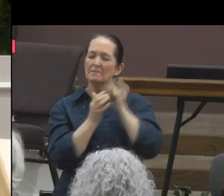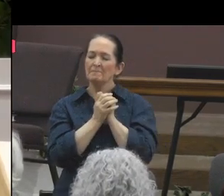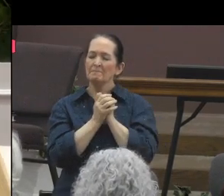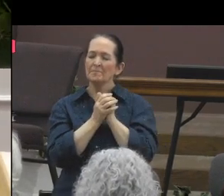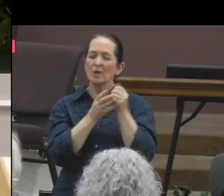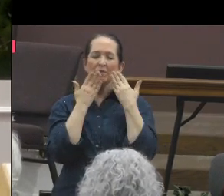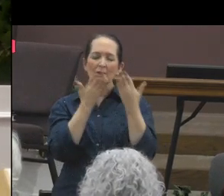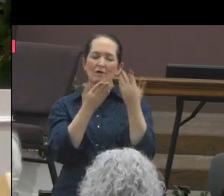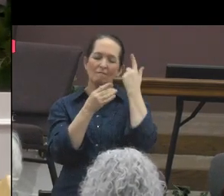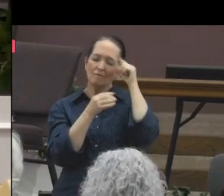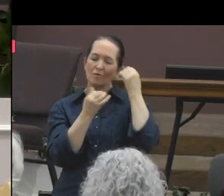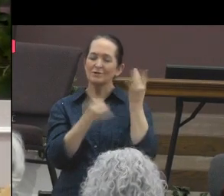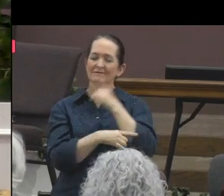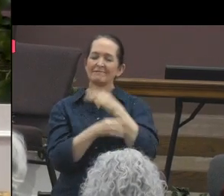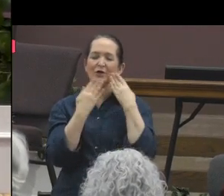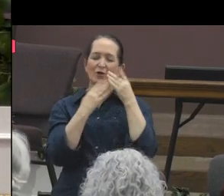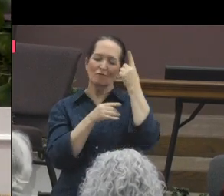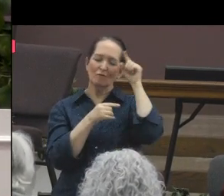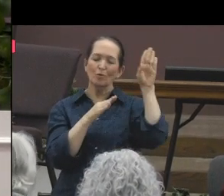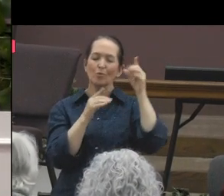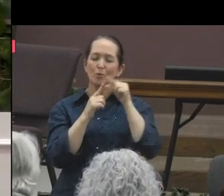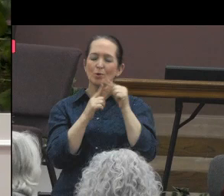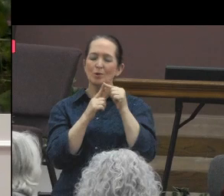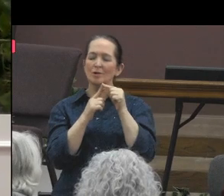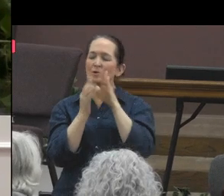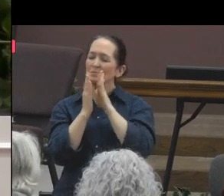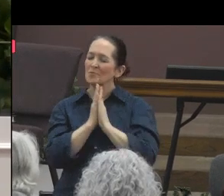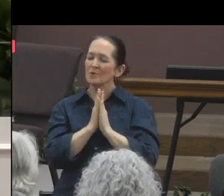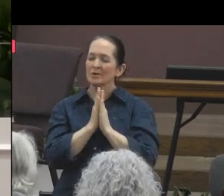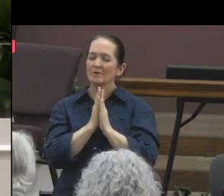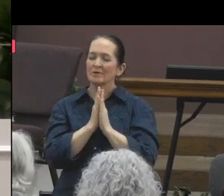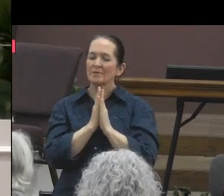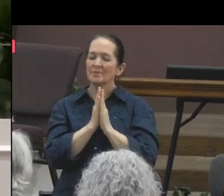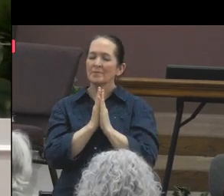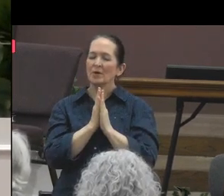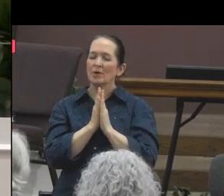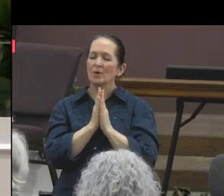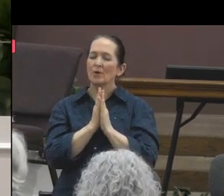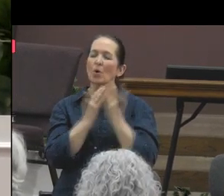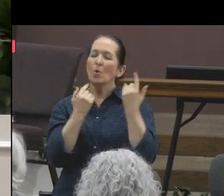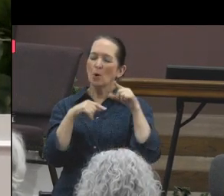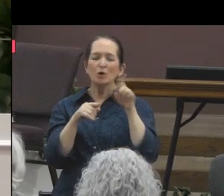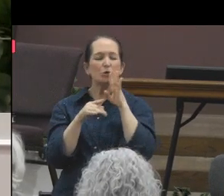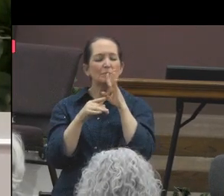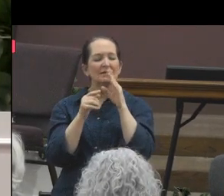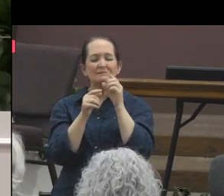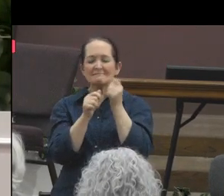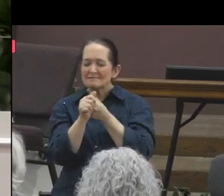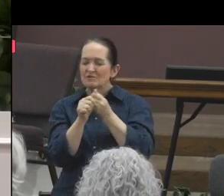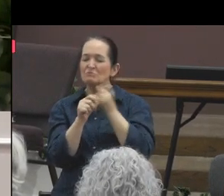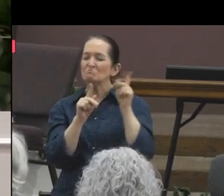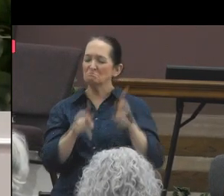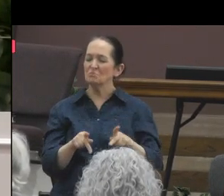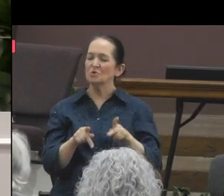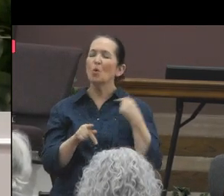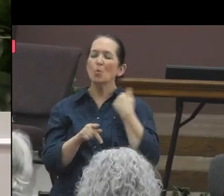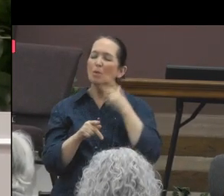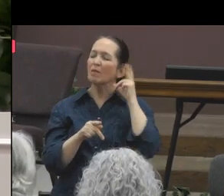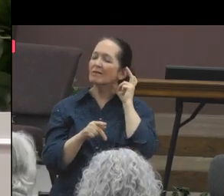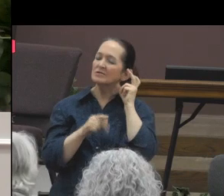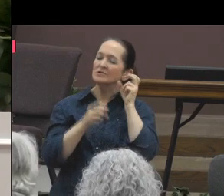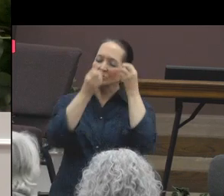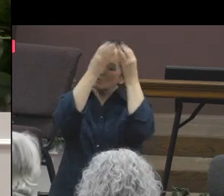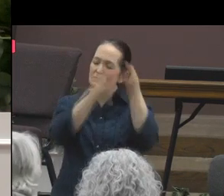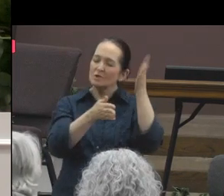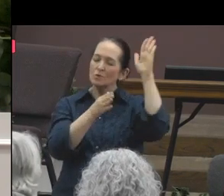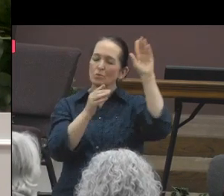thank you for this today. We thank you for your word. And I just pray that as you speak to each one of us, Father, that we will listen and be obedient